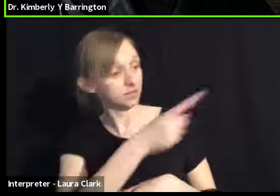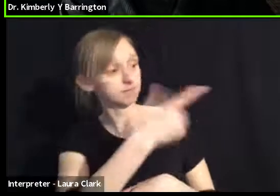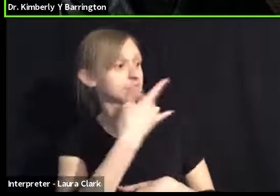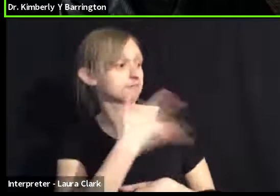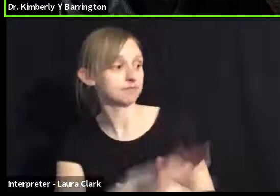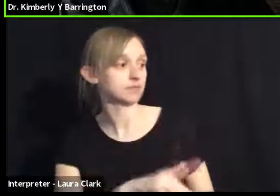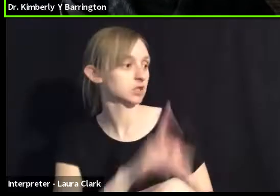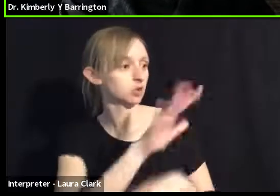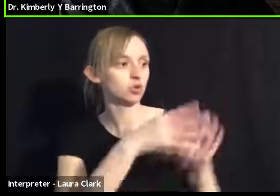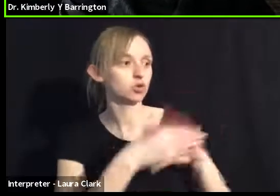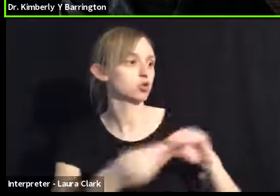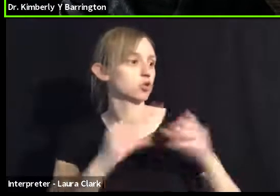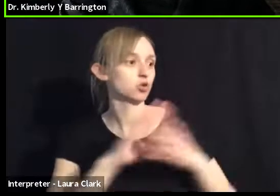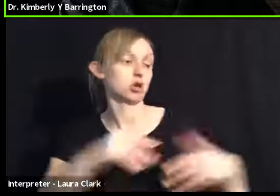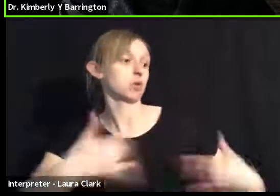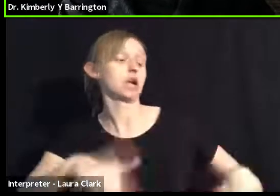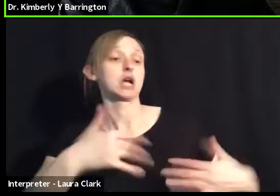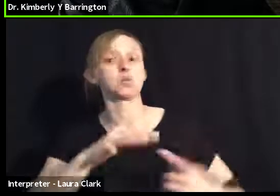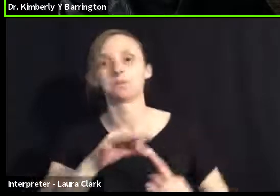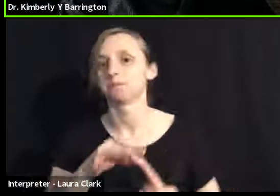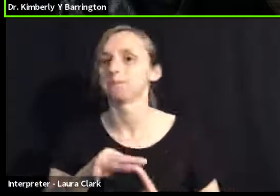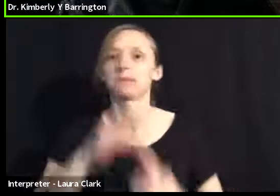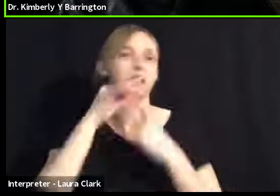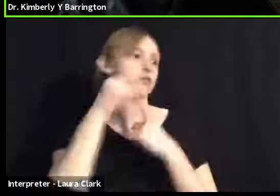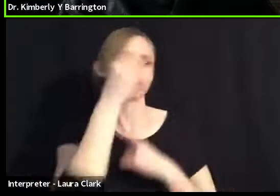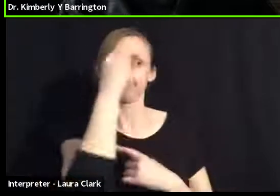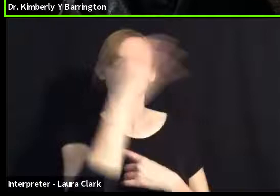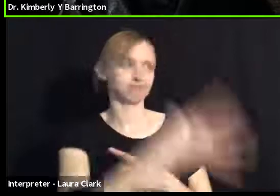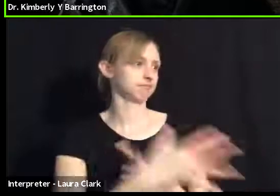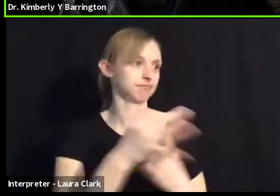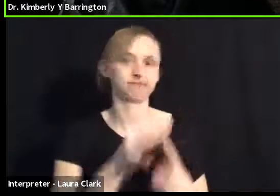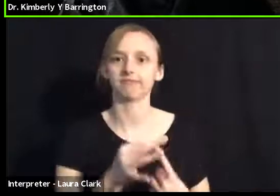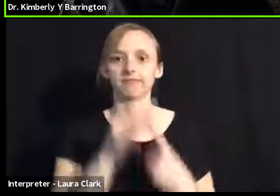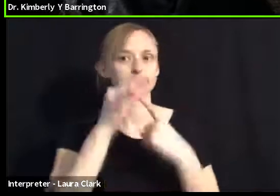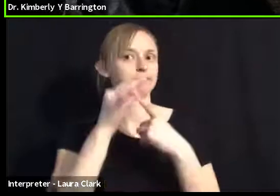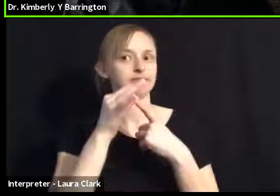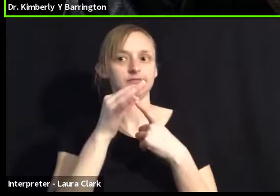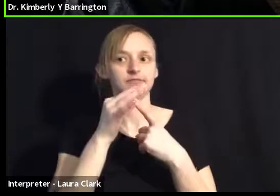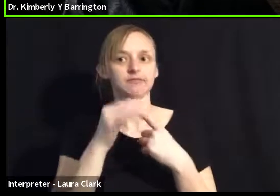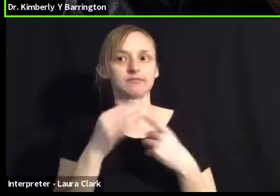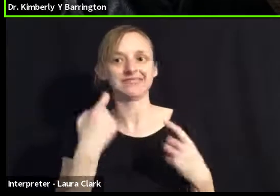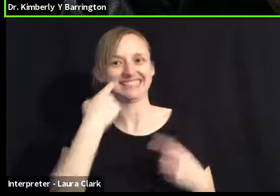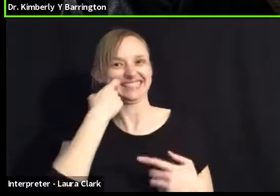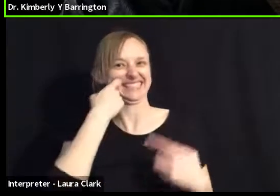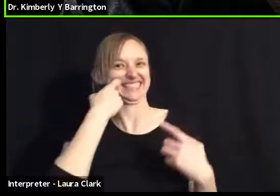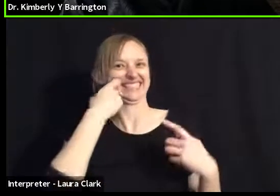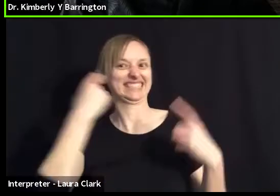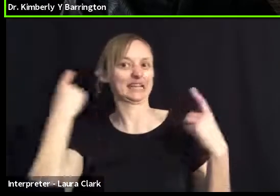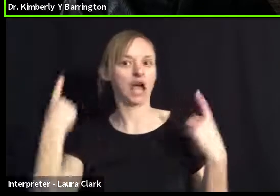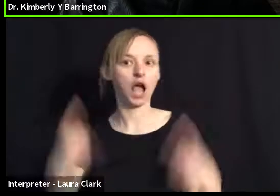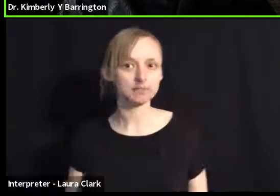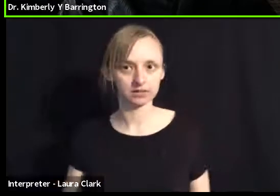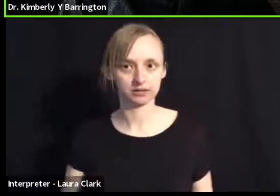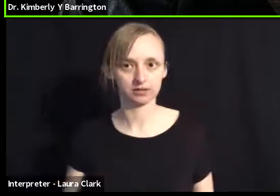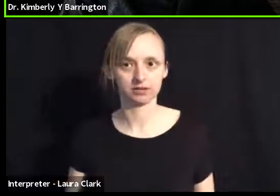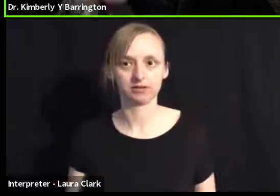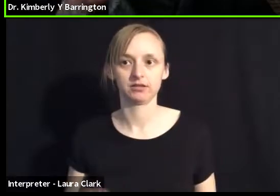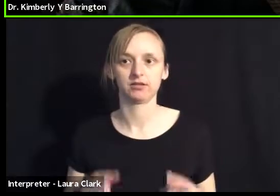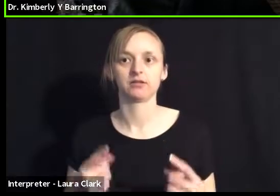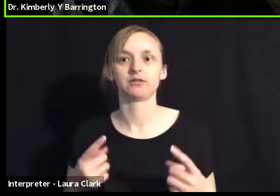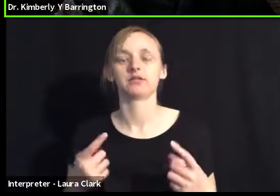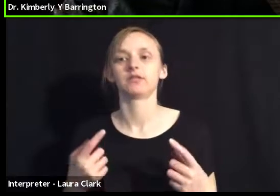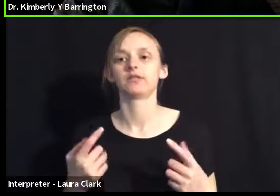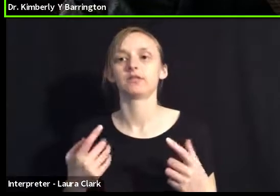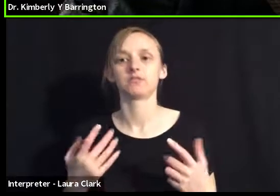I'm here to tell you, it's a rarity that you can have something like this happen and you have